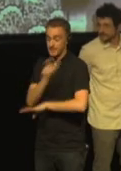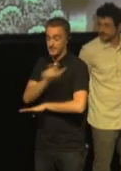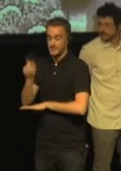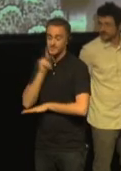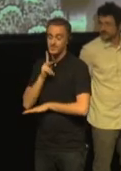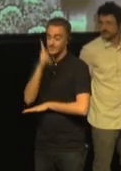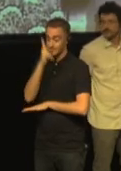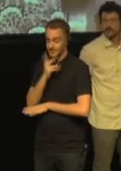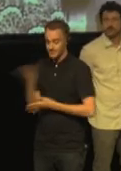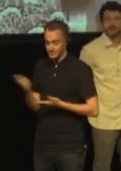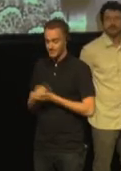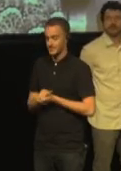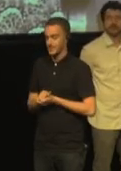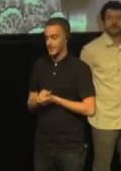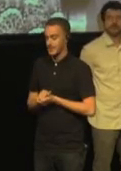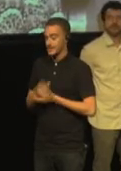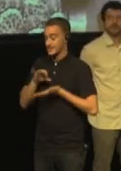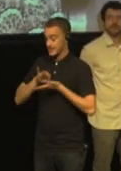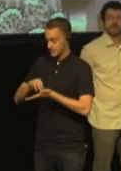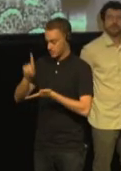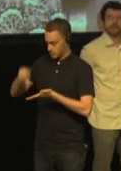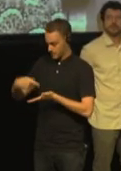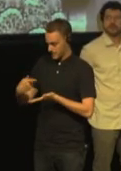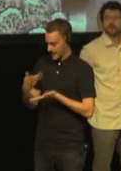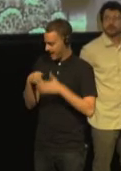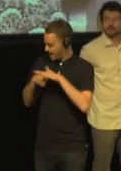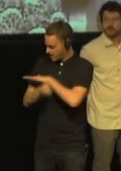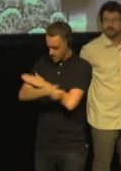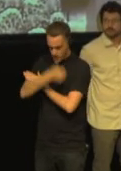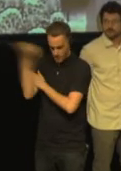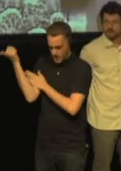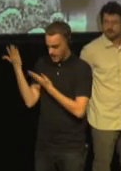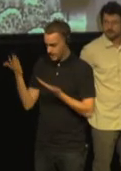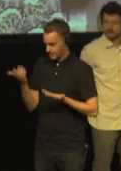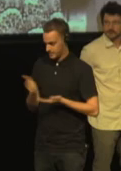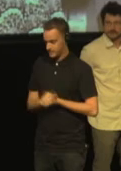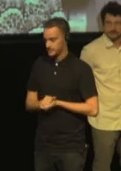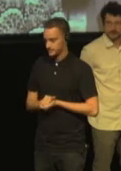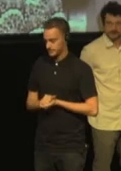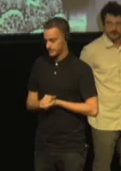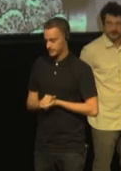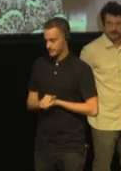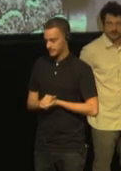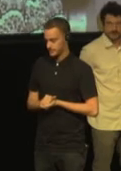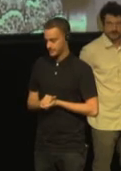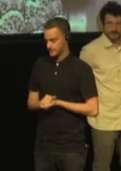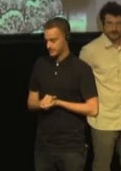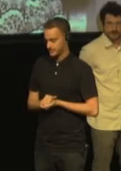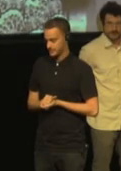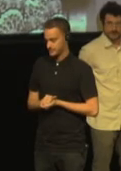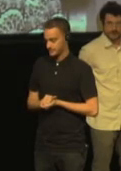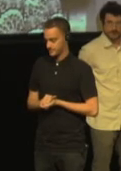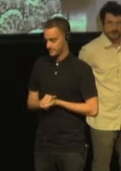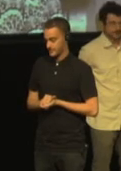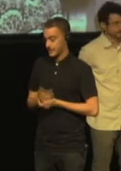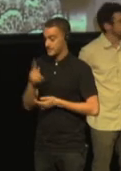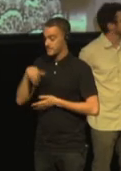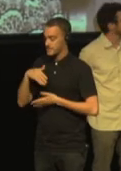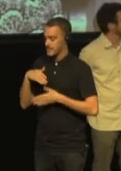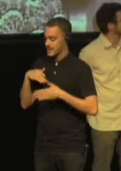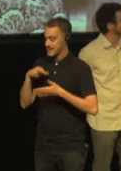Services themselves need to be more accessible, or communication support as well, communication support is